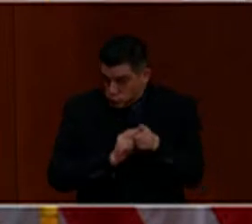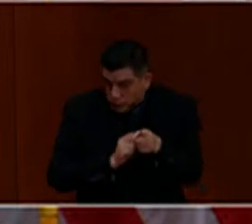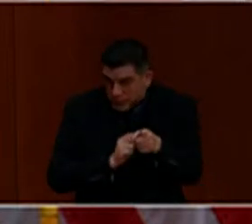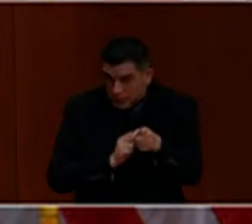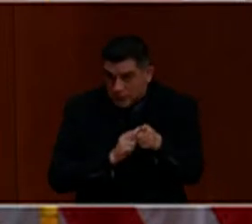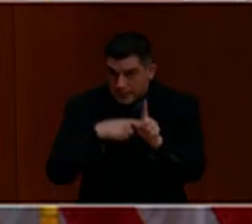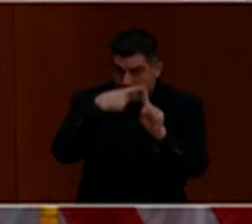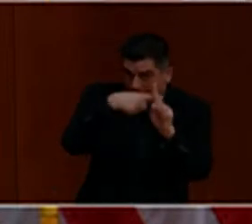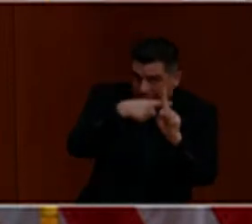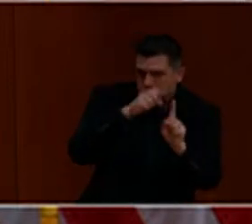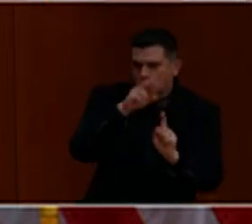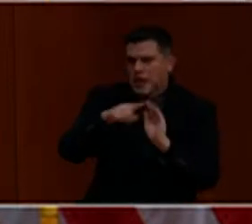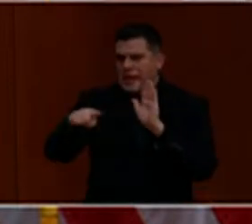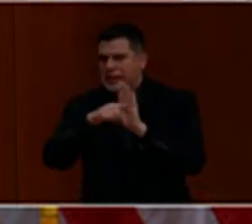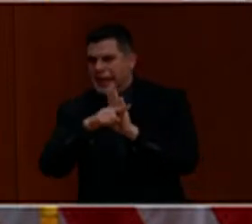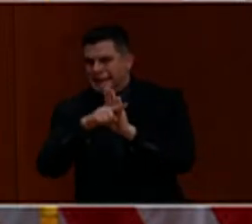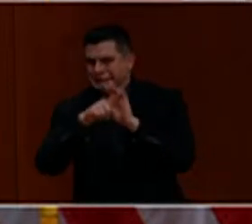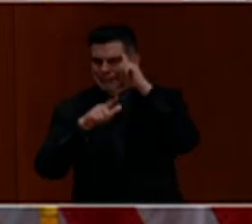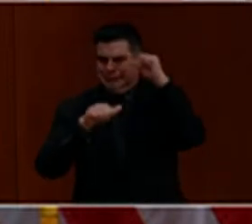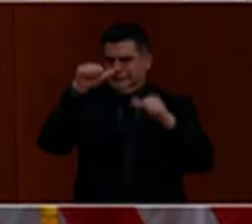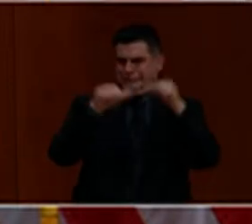that, I'm not